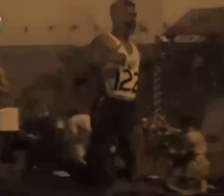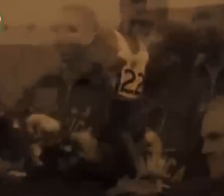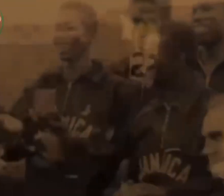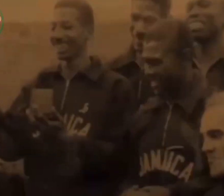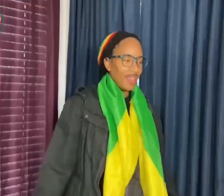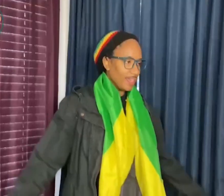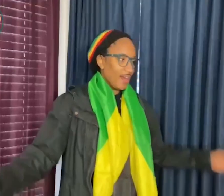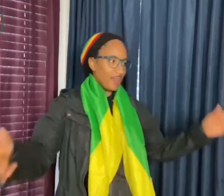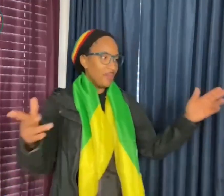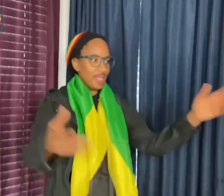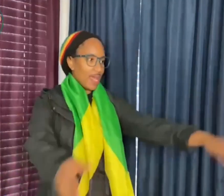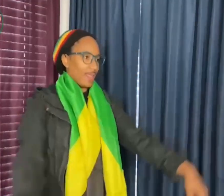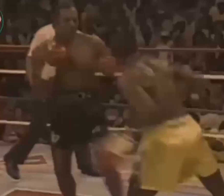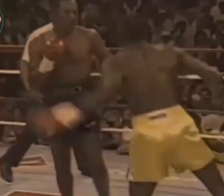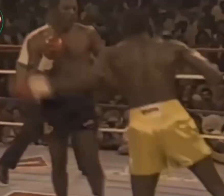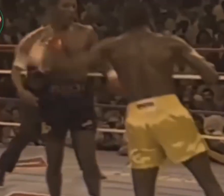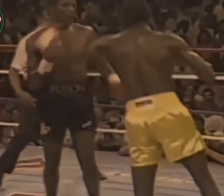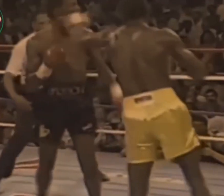calling it medal to the